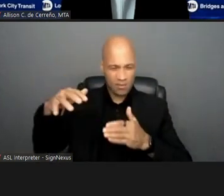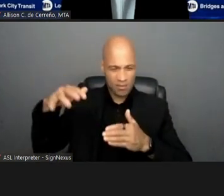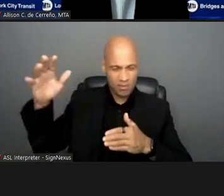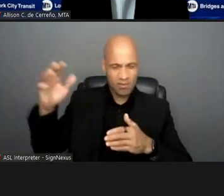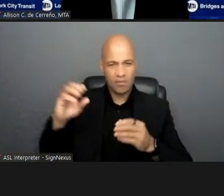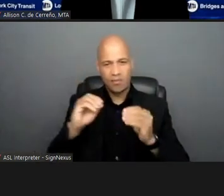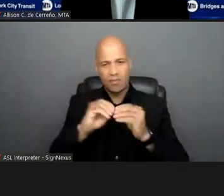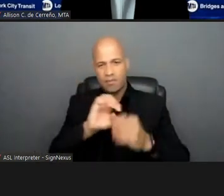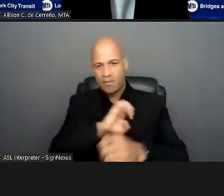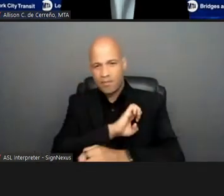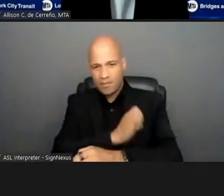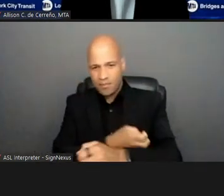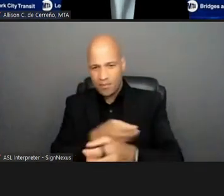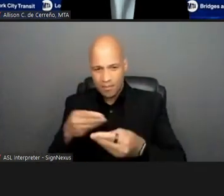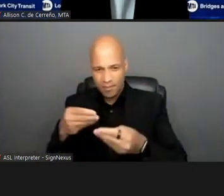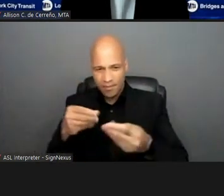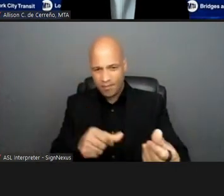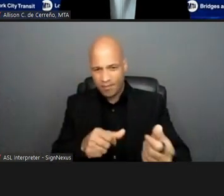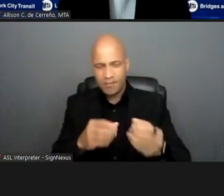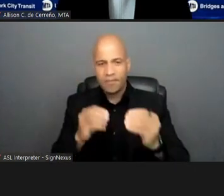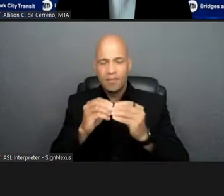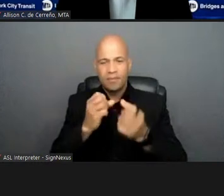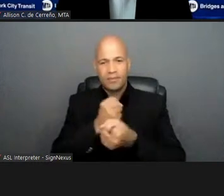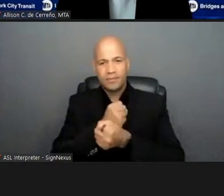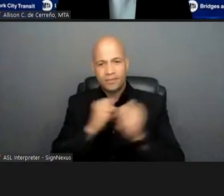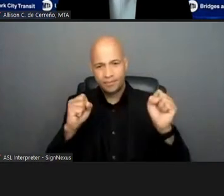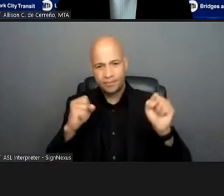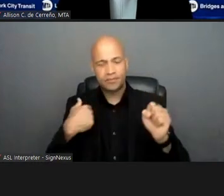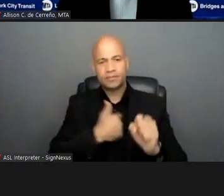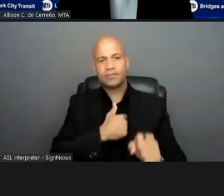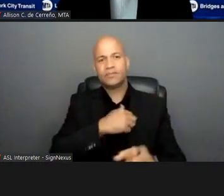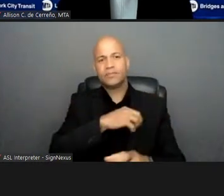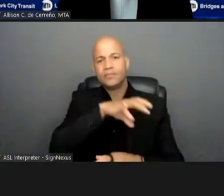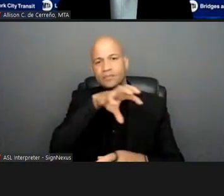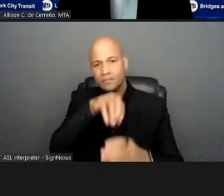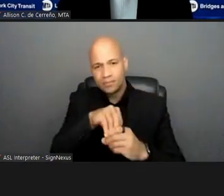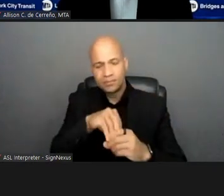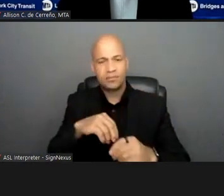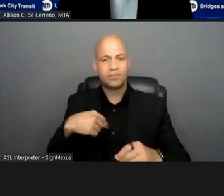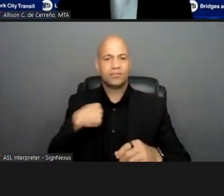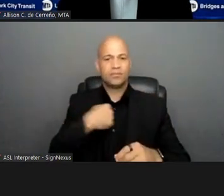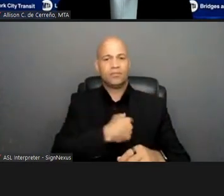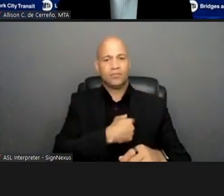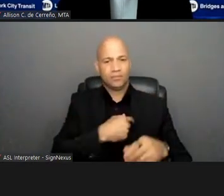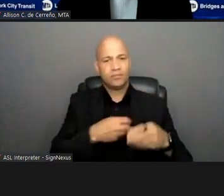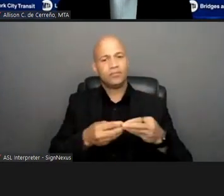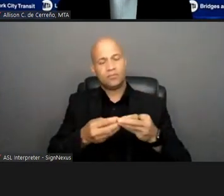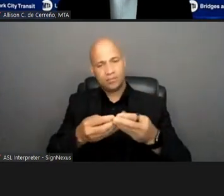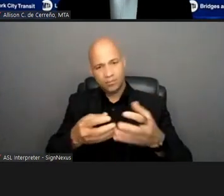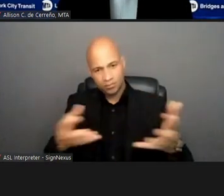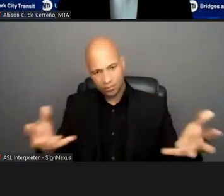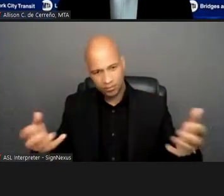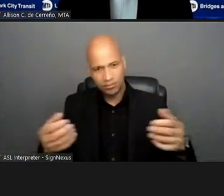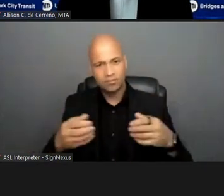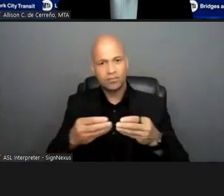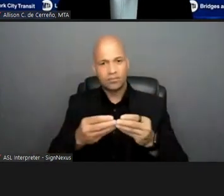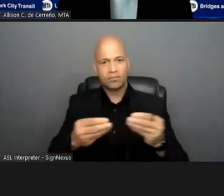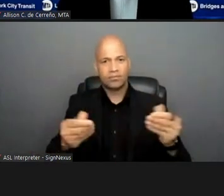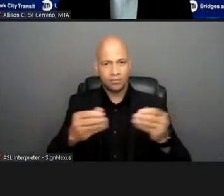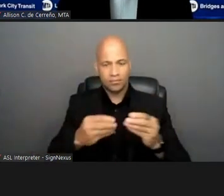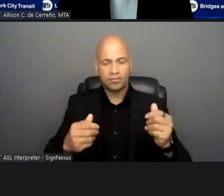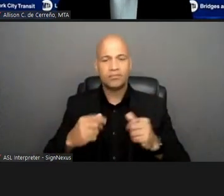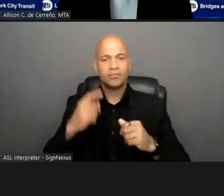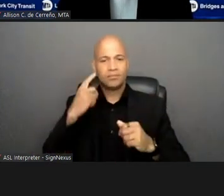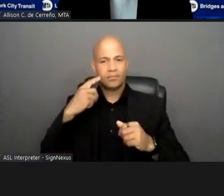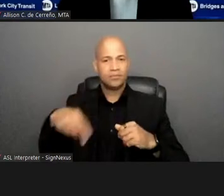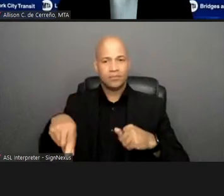safer environment include us and we will deliver constructive comprehensive Solutions and